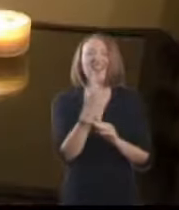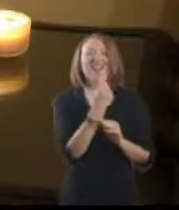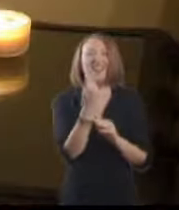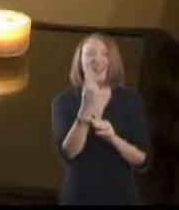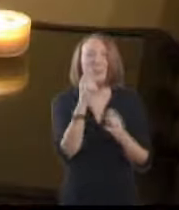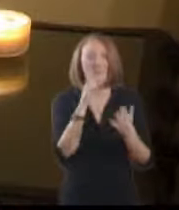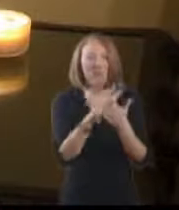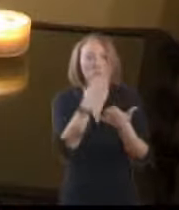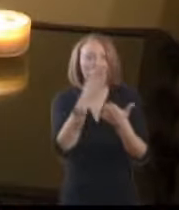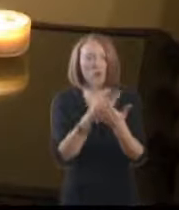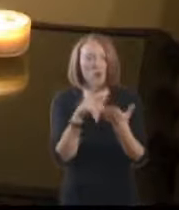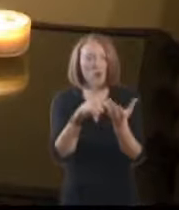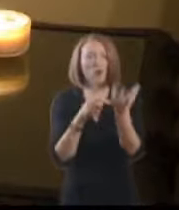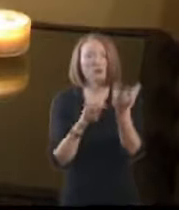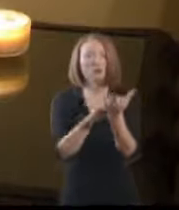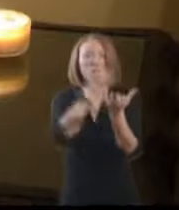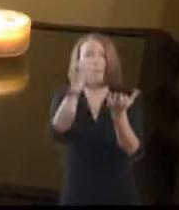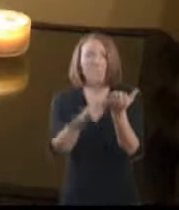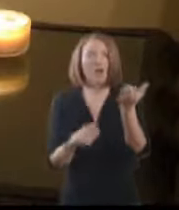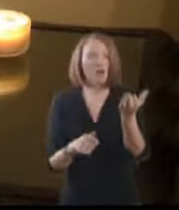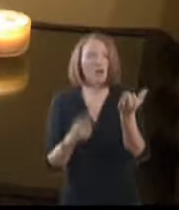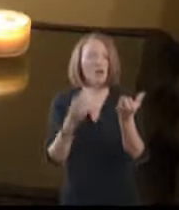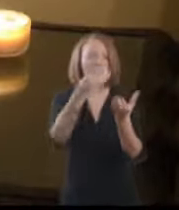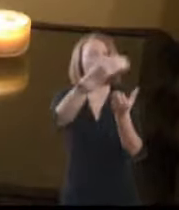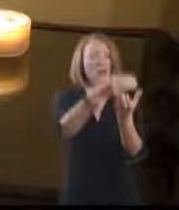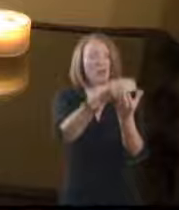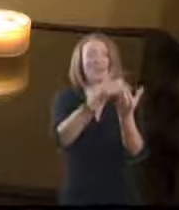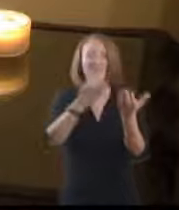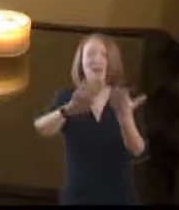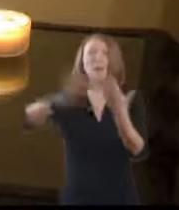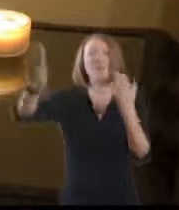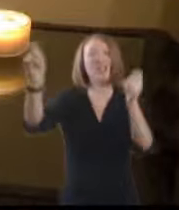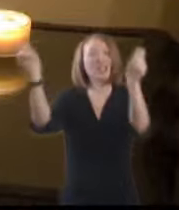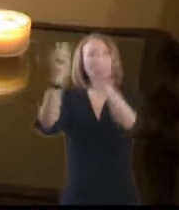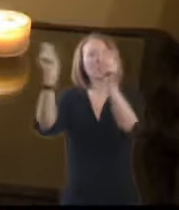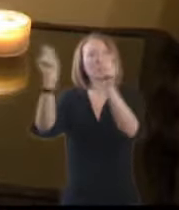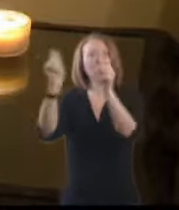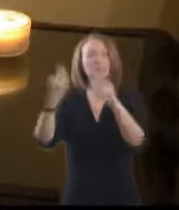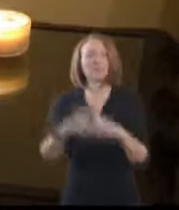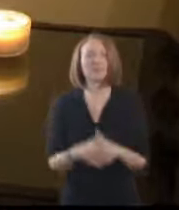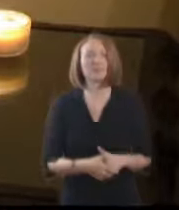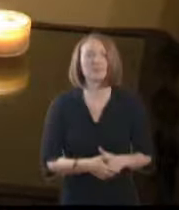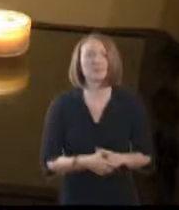Make sure candles are in a proper holder and away from curtains.